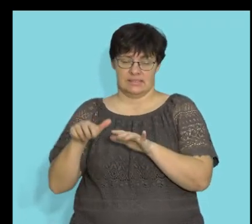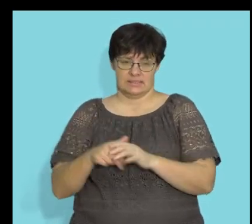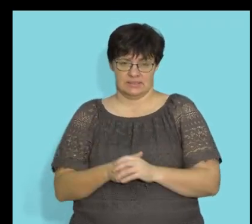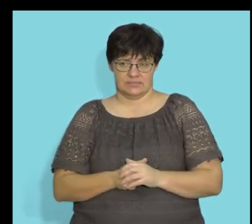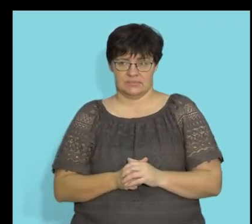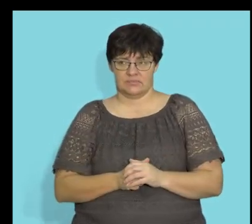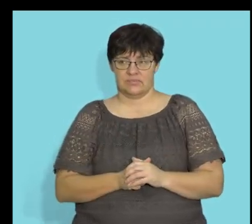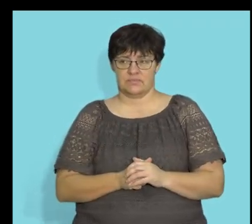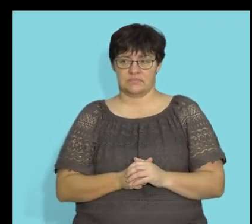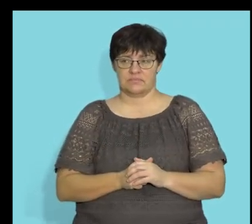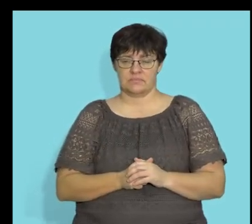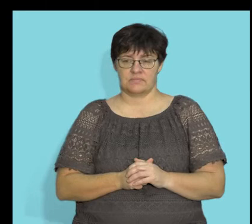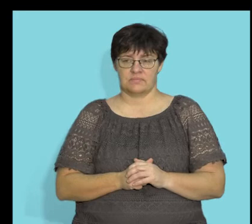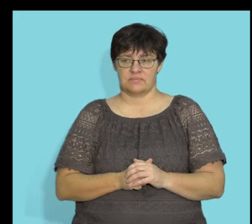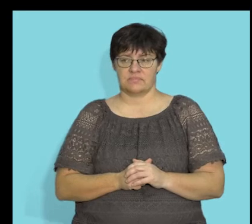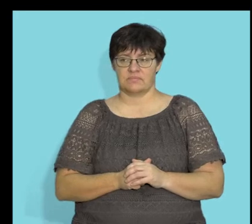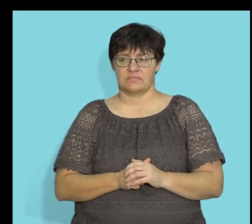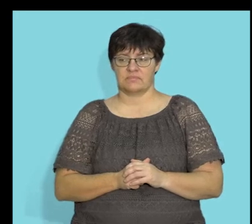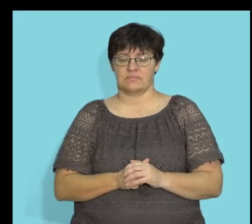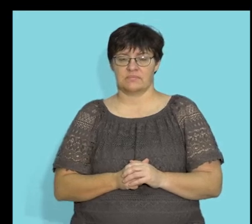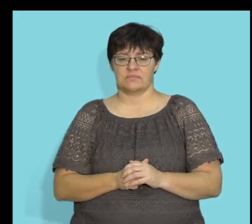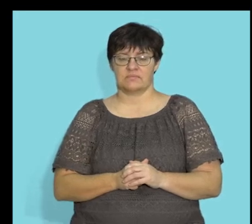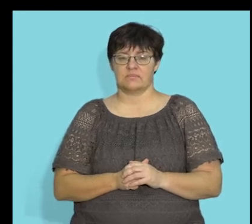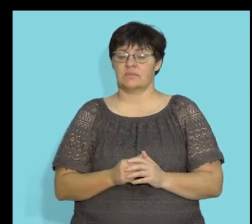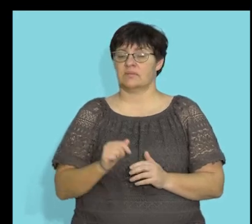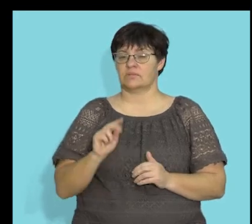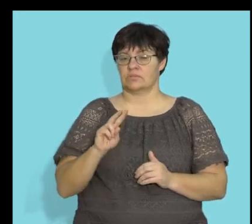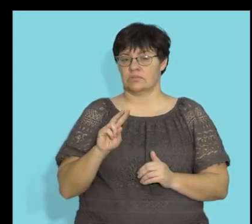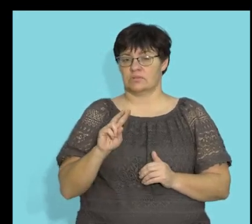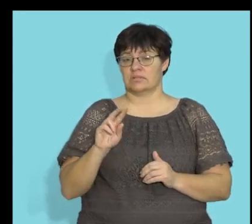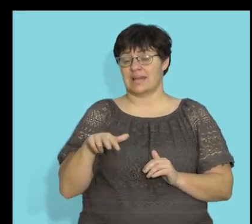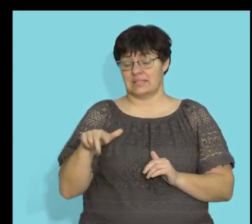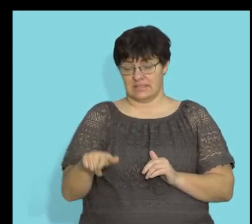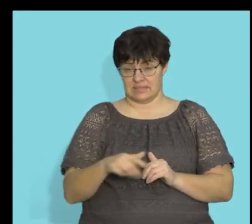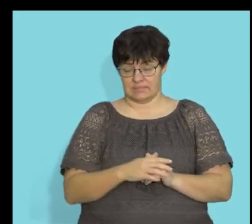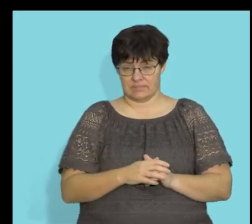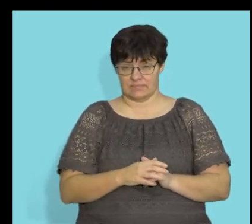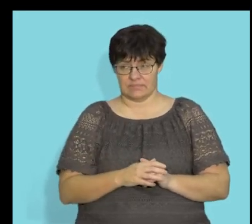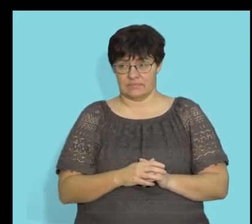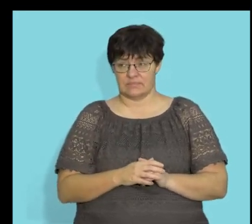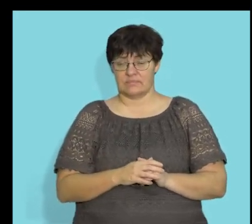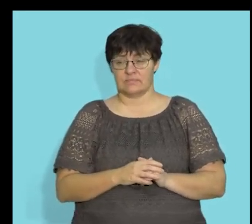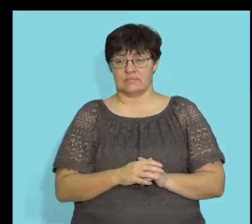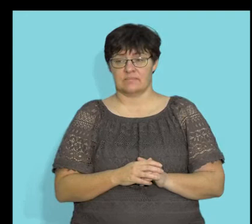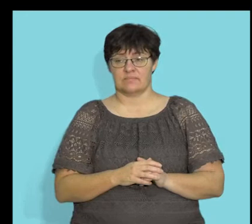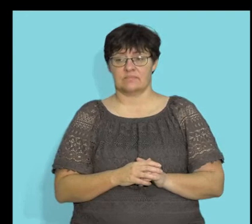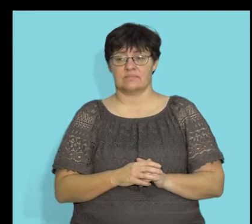I've substituted in 2 in the position of k, which is going to give me